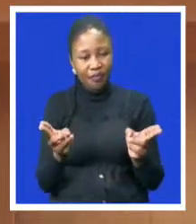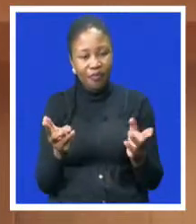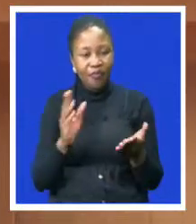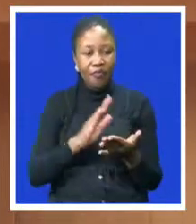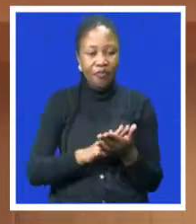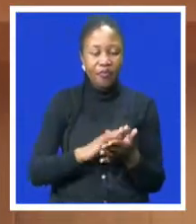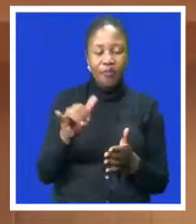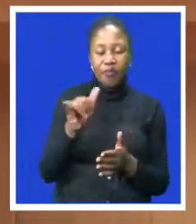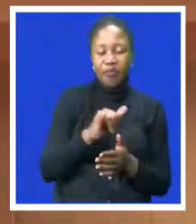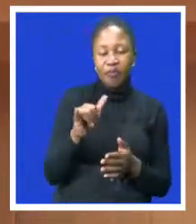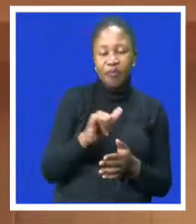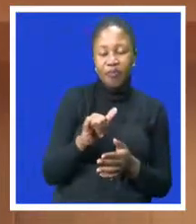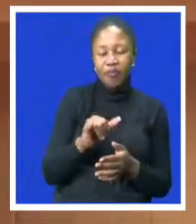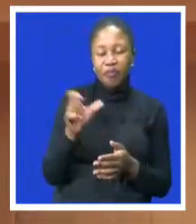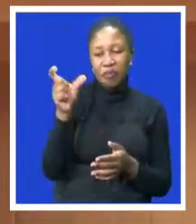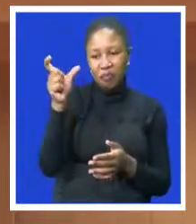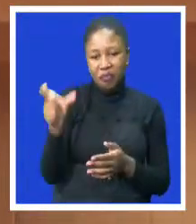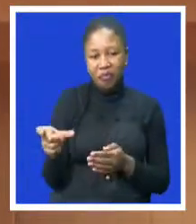Okay?